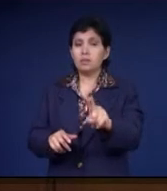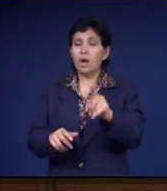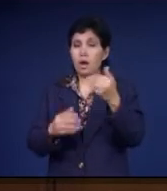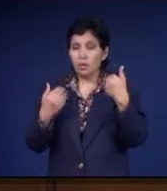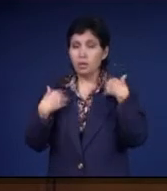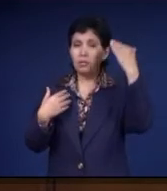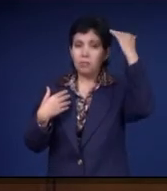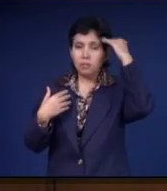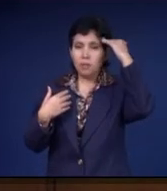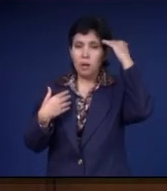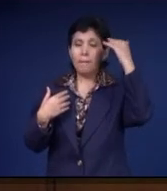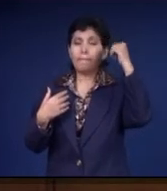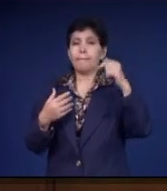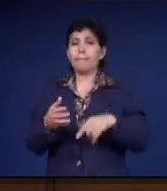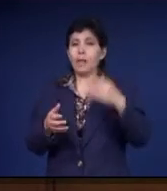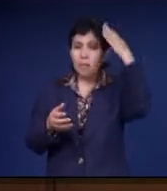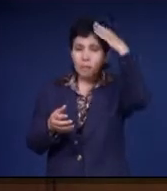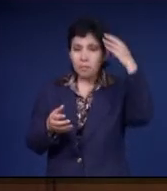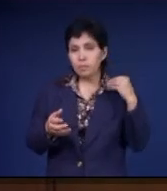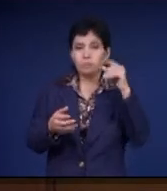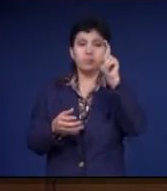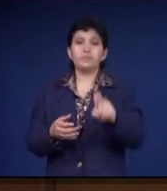knowledge in order to carry out your experiment.